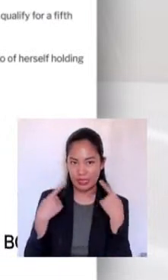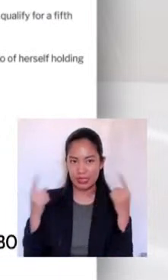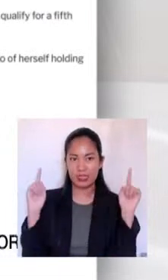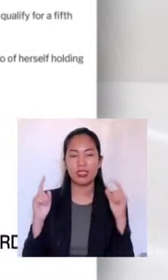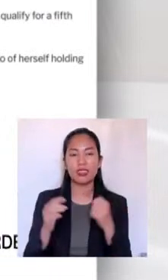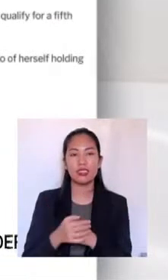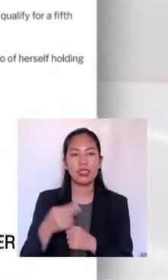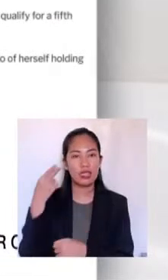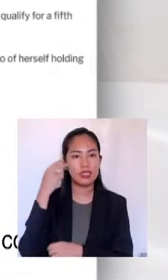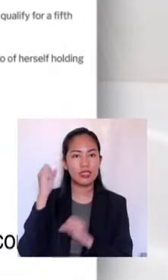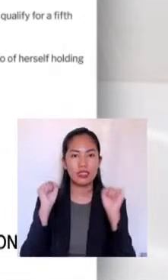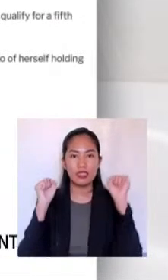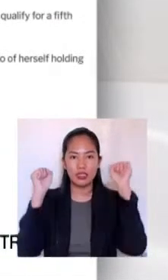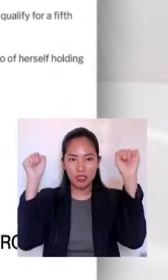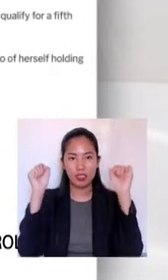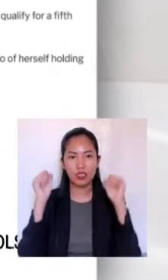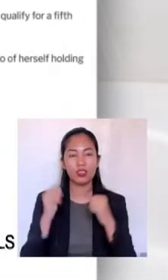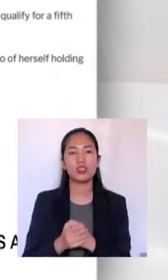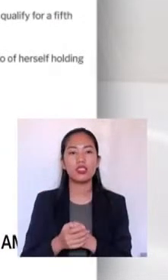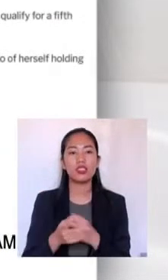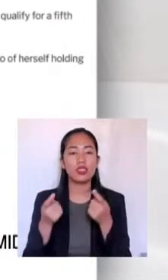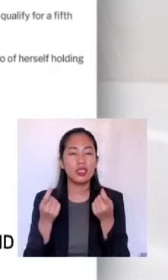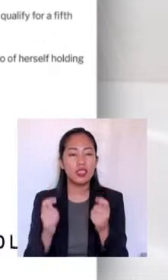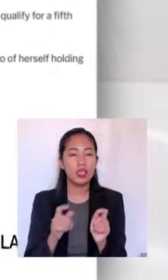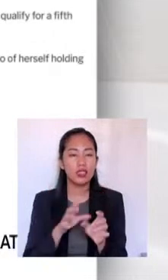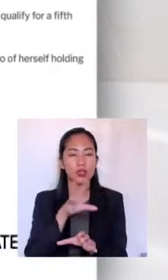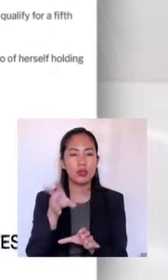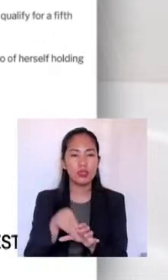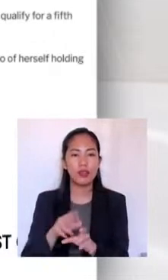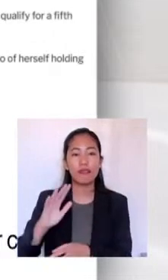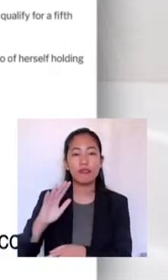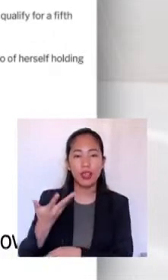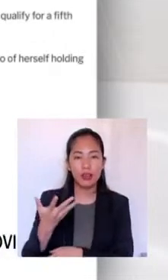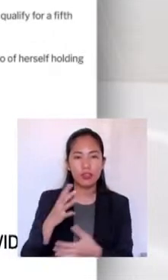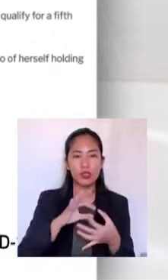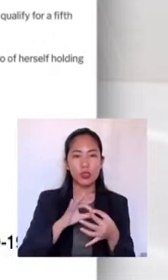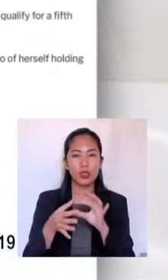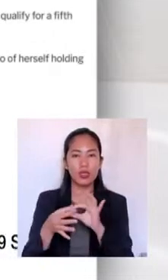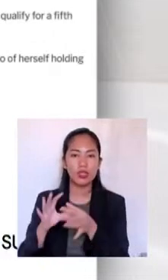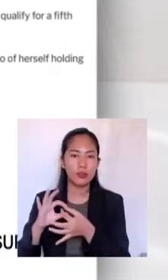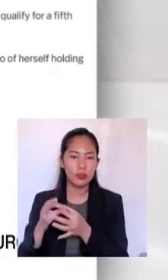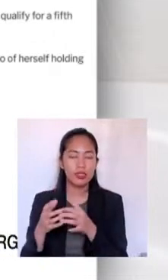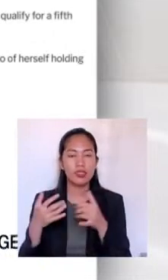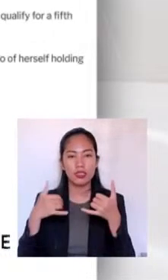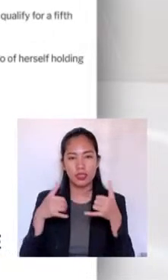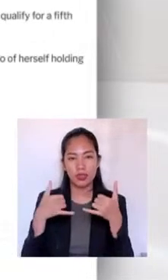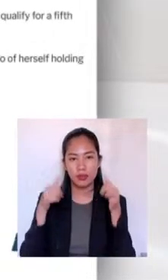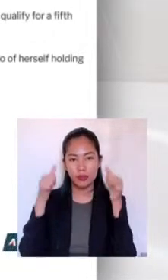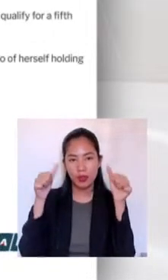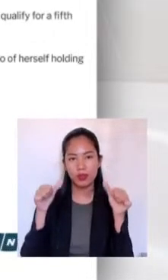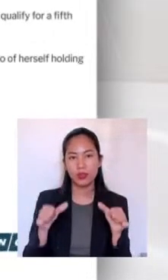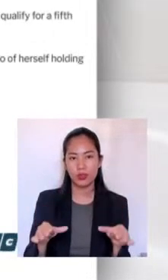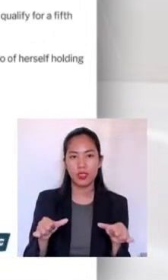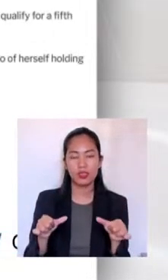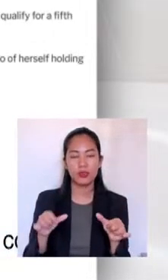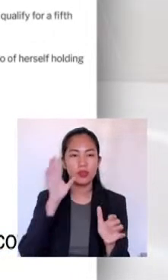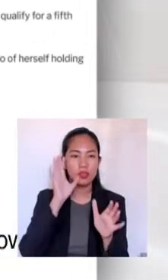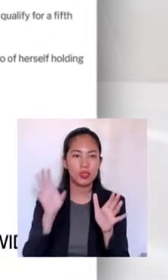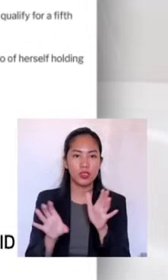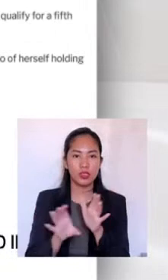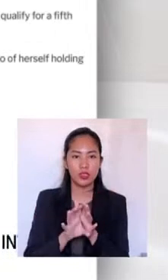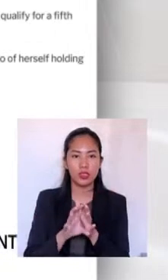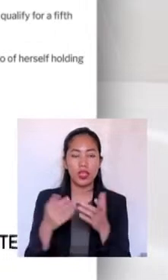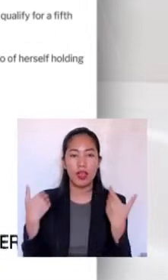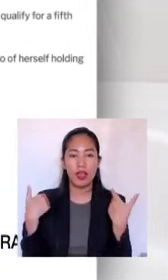bared her intent to try and qualify for a fifth Olympic Games. Diaz posted a photo of herself holding a miniature Eiffel